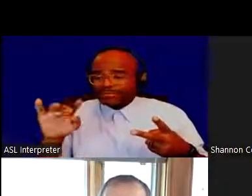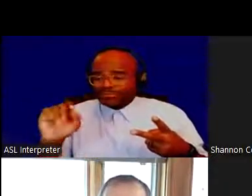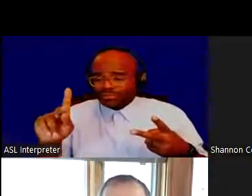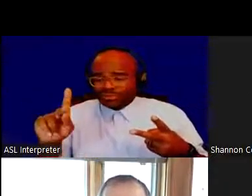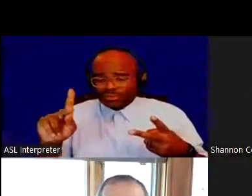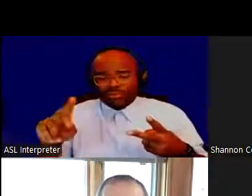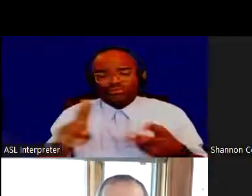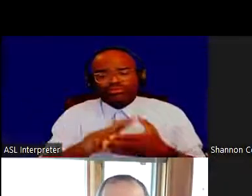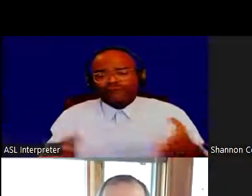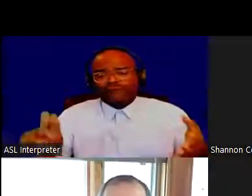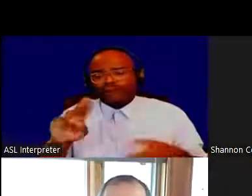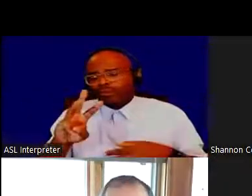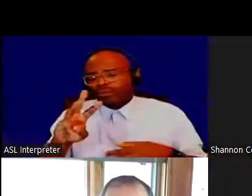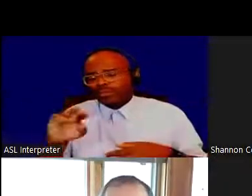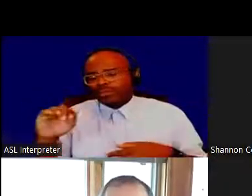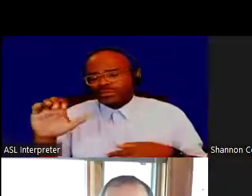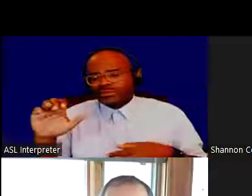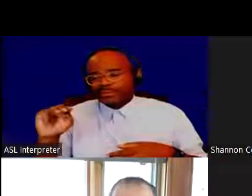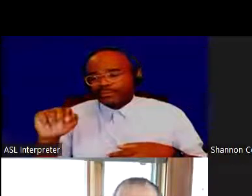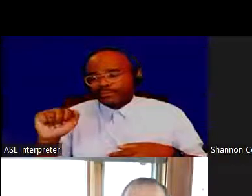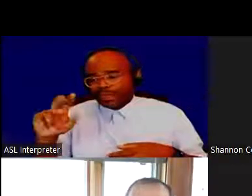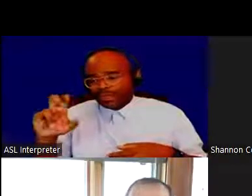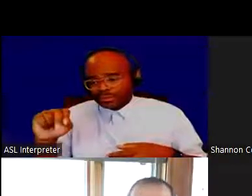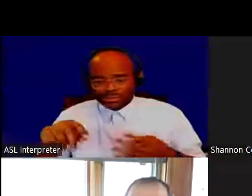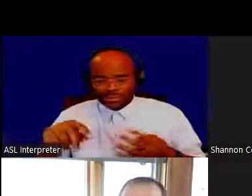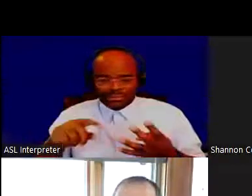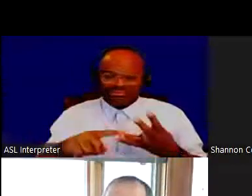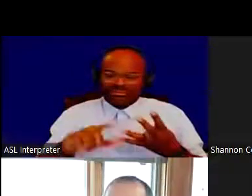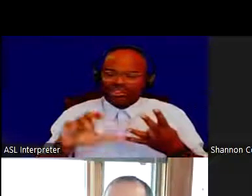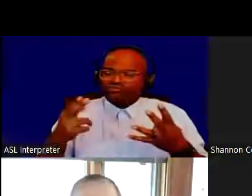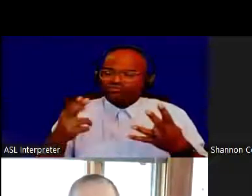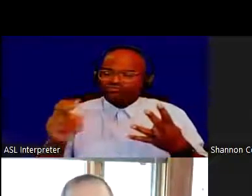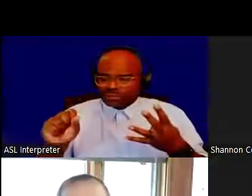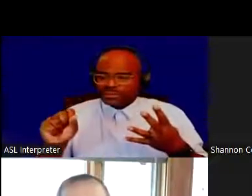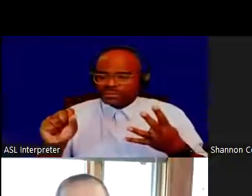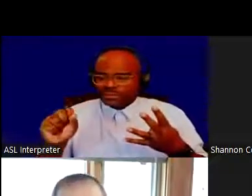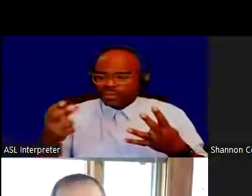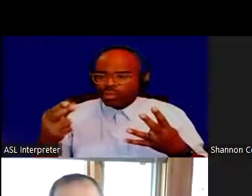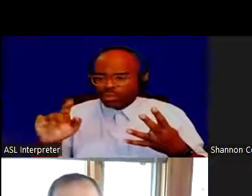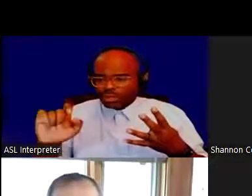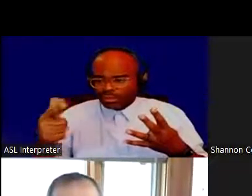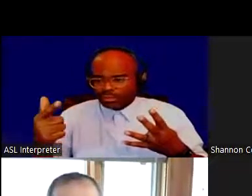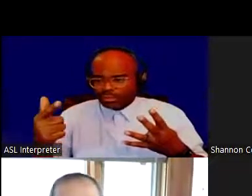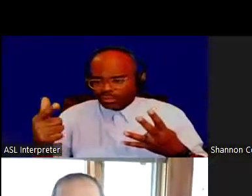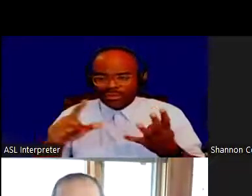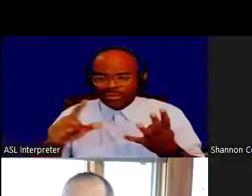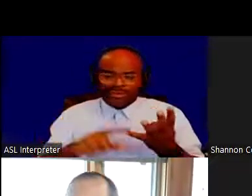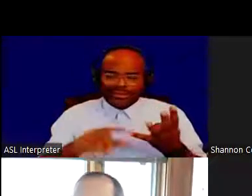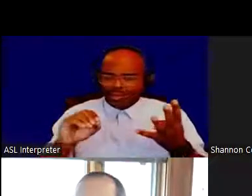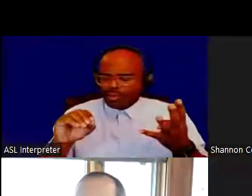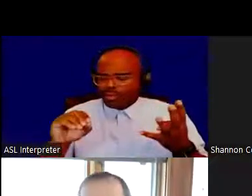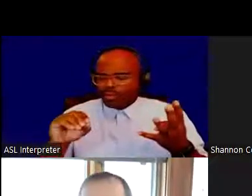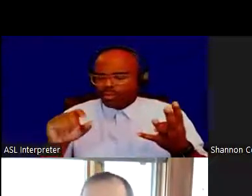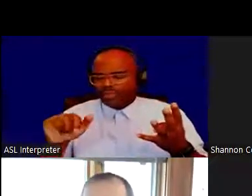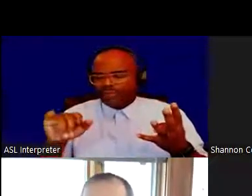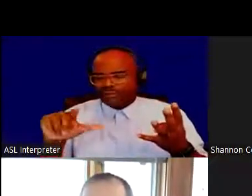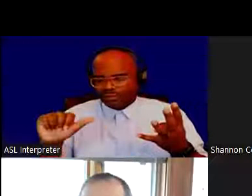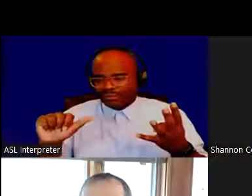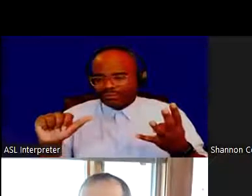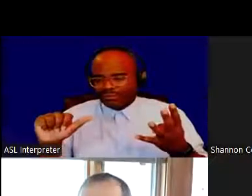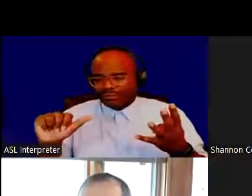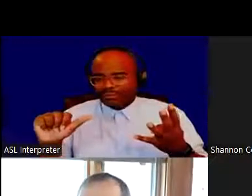Wisconsin-Madison, Chris Hoving with the Michigan Department of Natural Resources, and Olivia Ledee with the